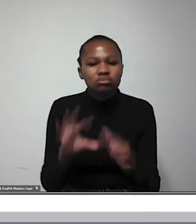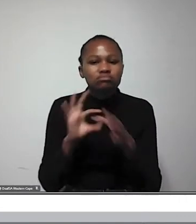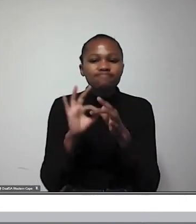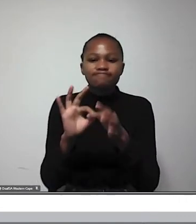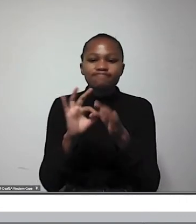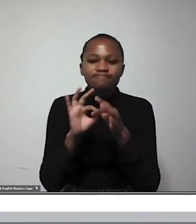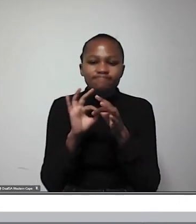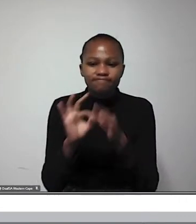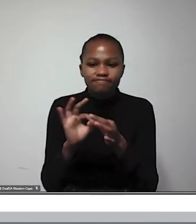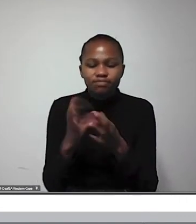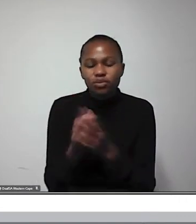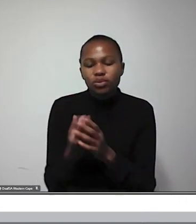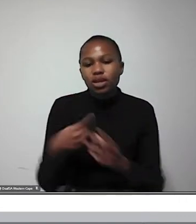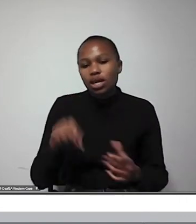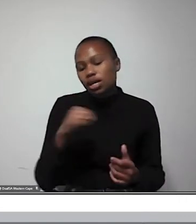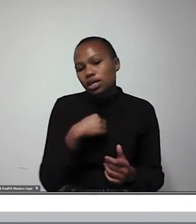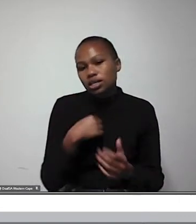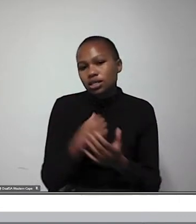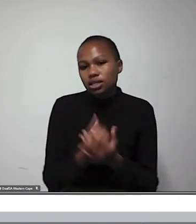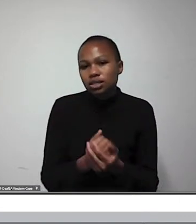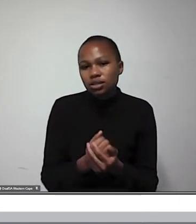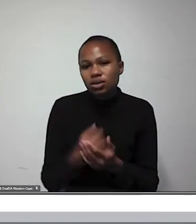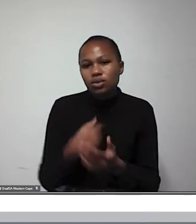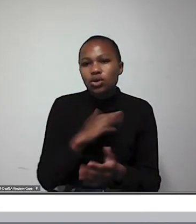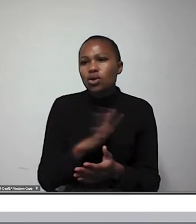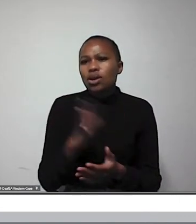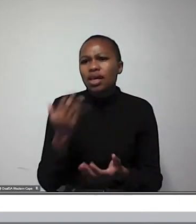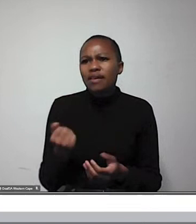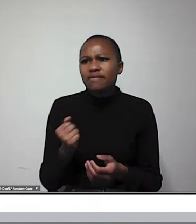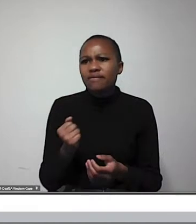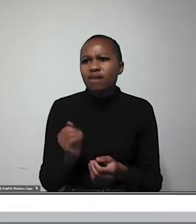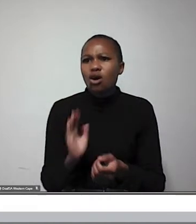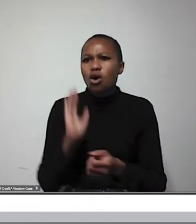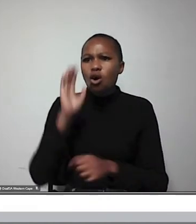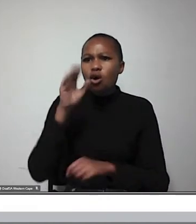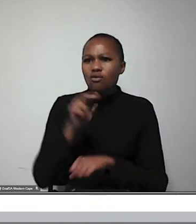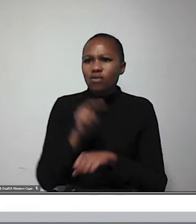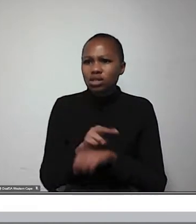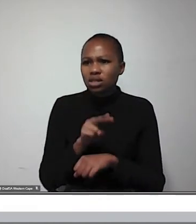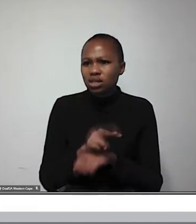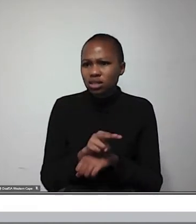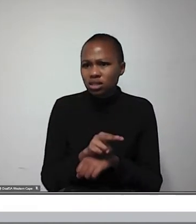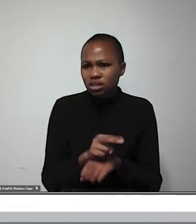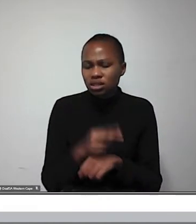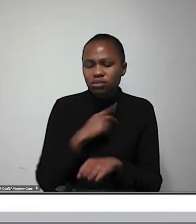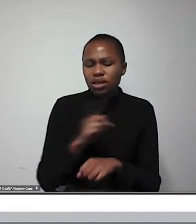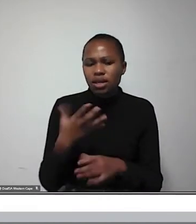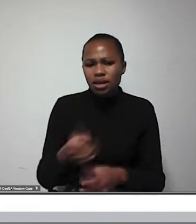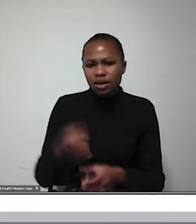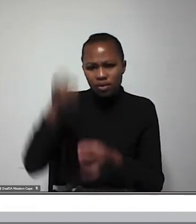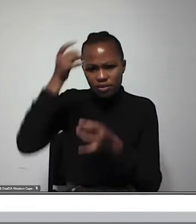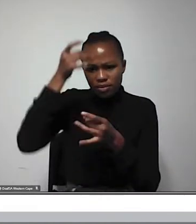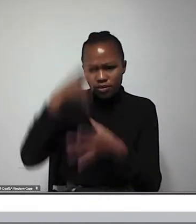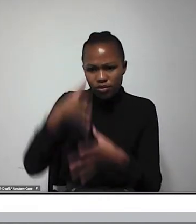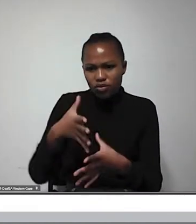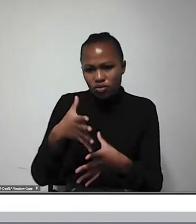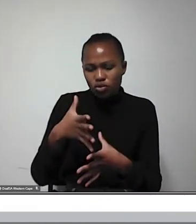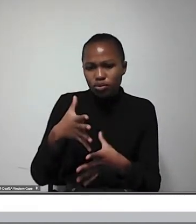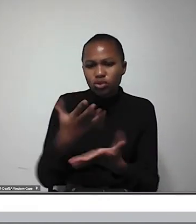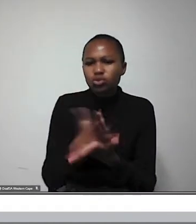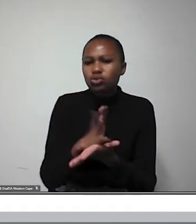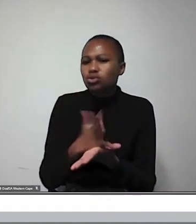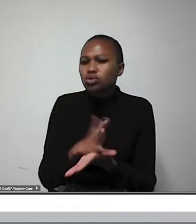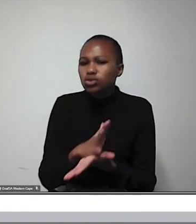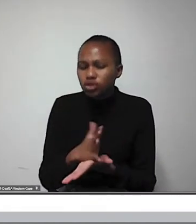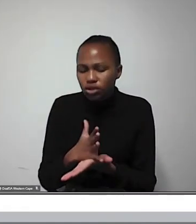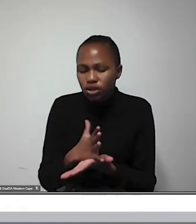us. We don't have oversight over them, but I think they've got important information to share with us, which would allow us